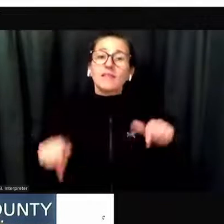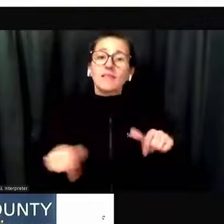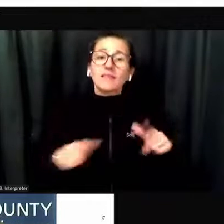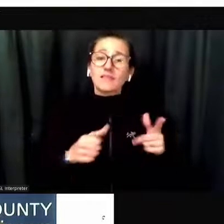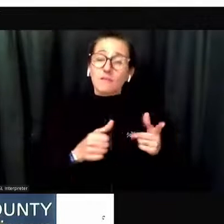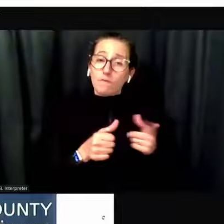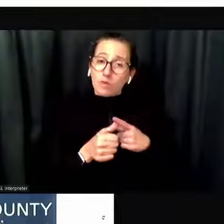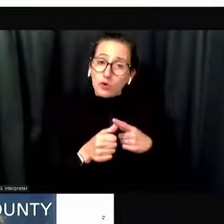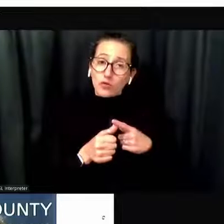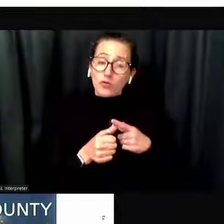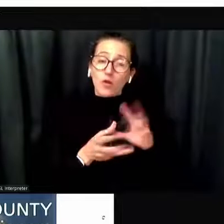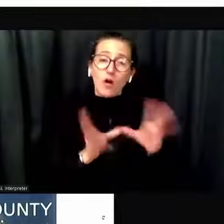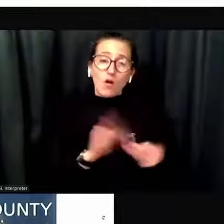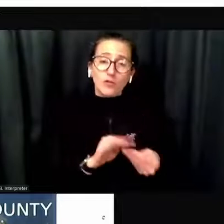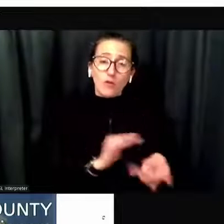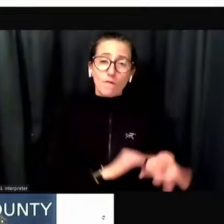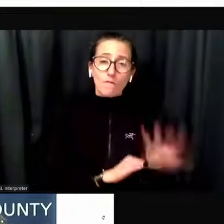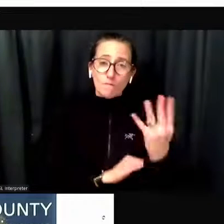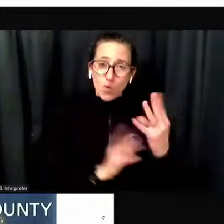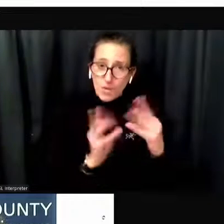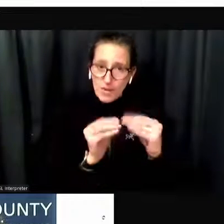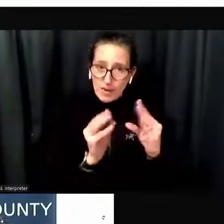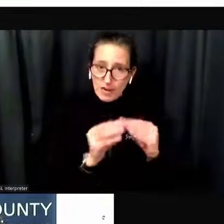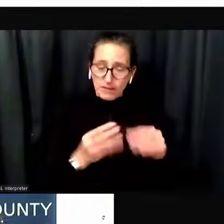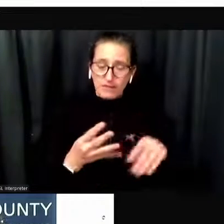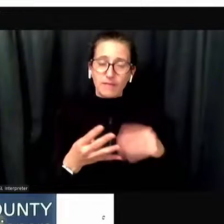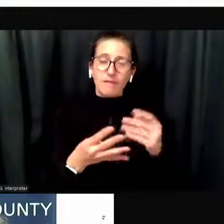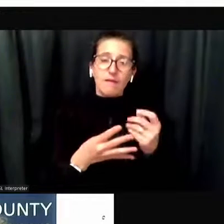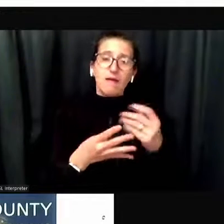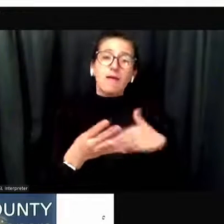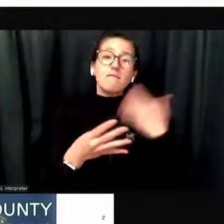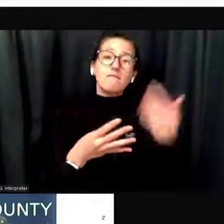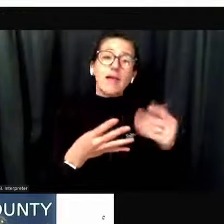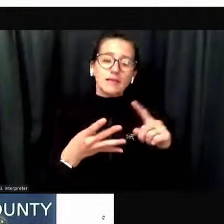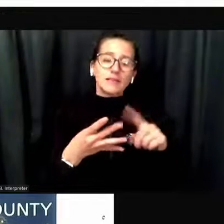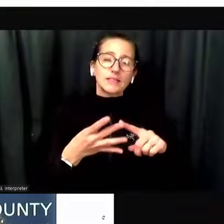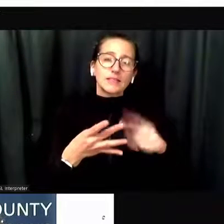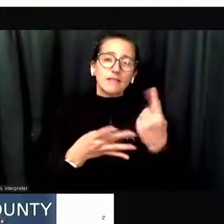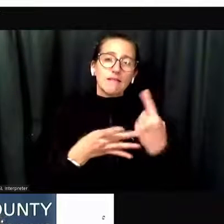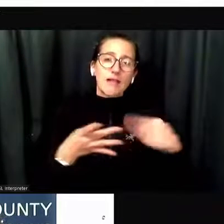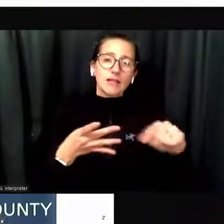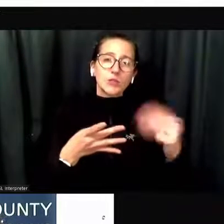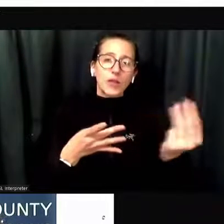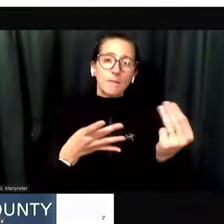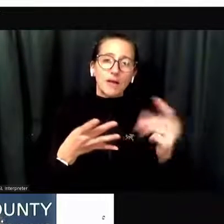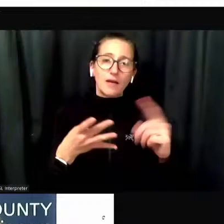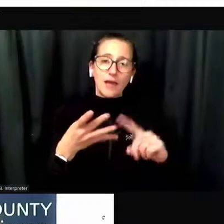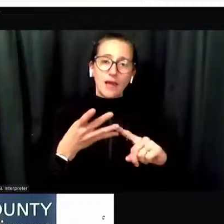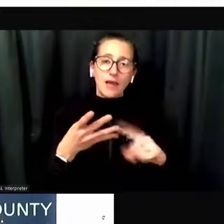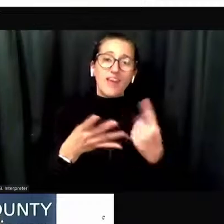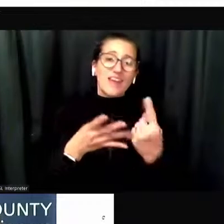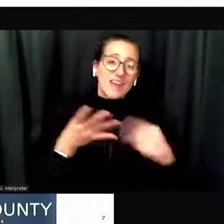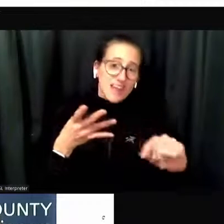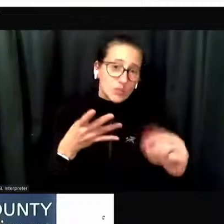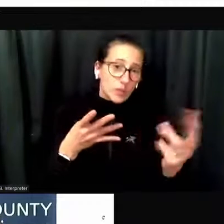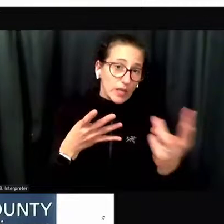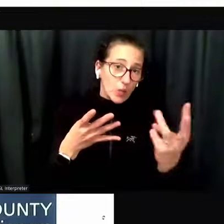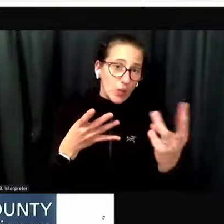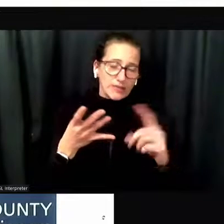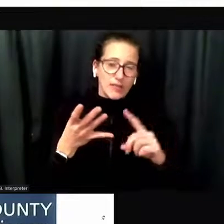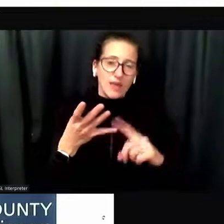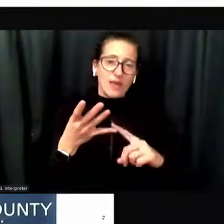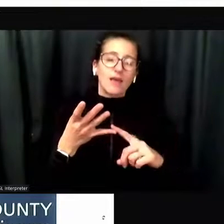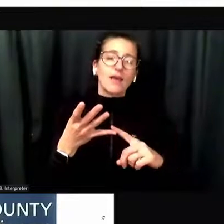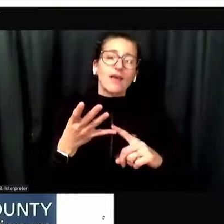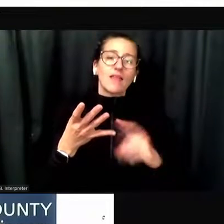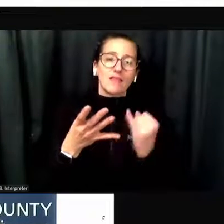following session is on Wednesday, and the following session is on a Saturday. I know not everybody on this call got